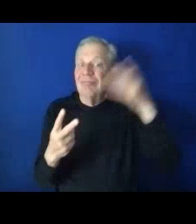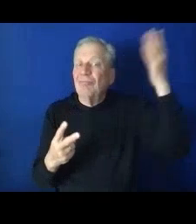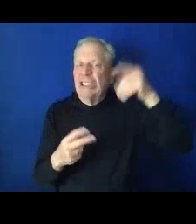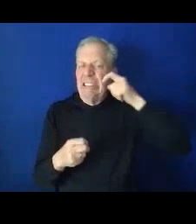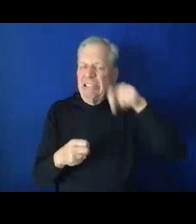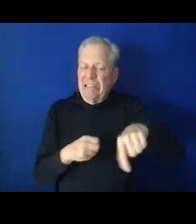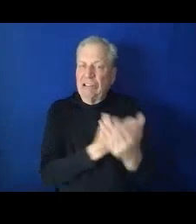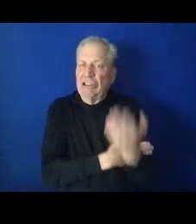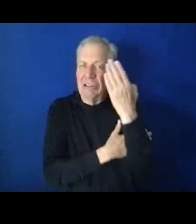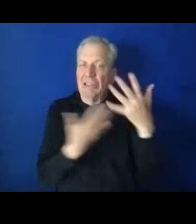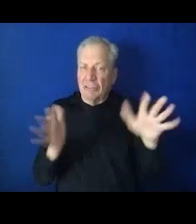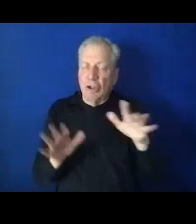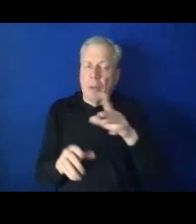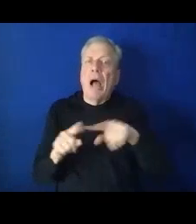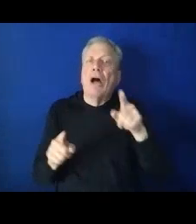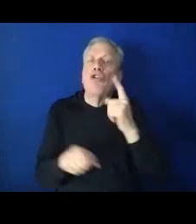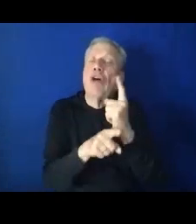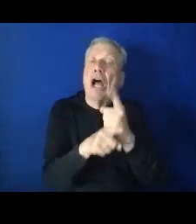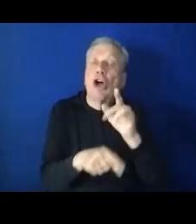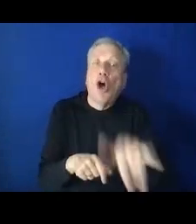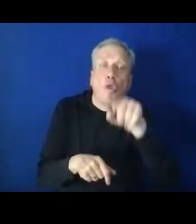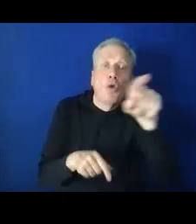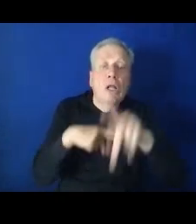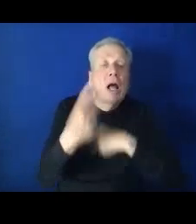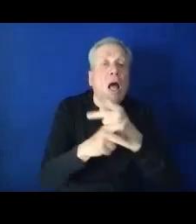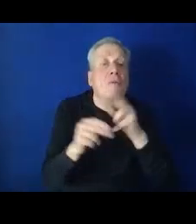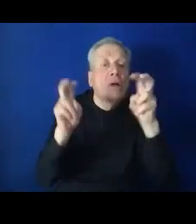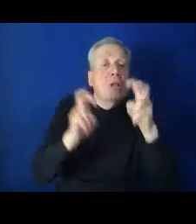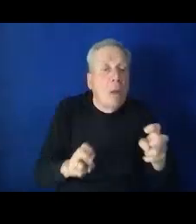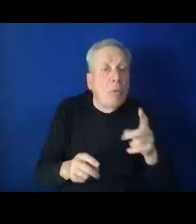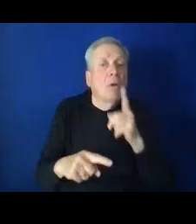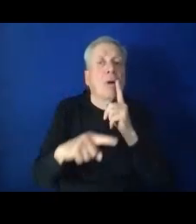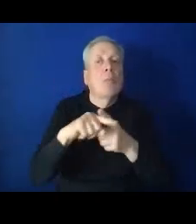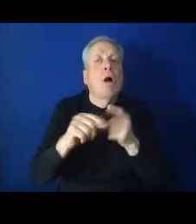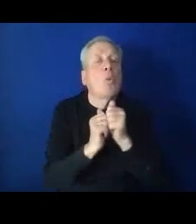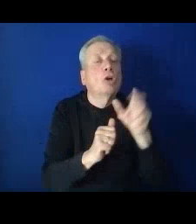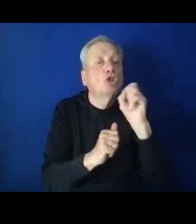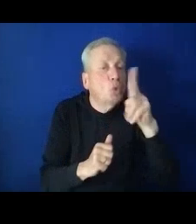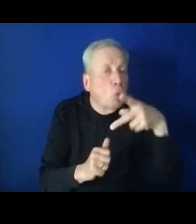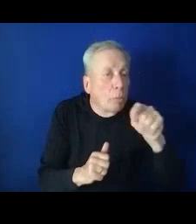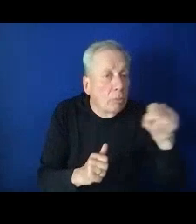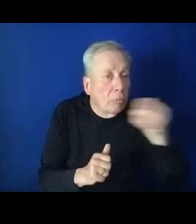I also regularly on these topics interface not only with the superintendent, but our